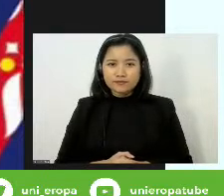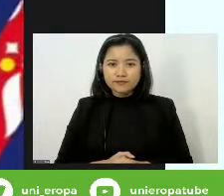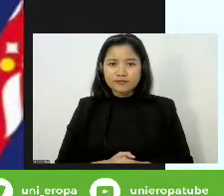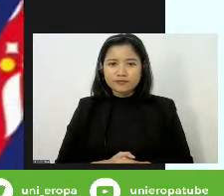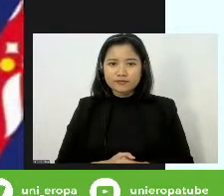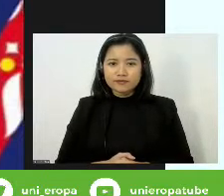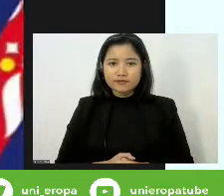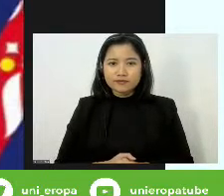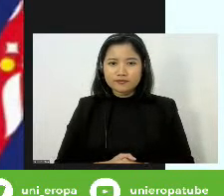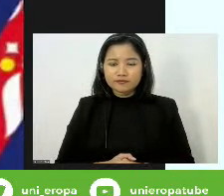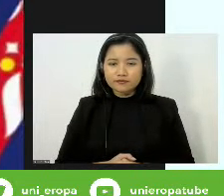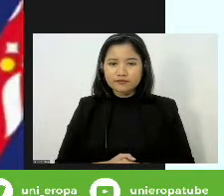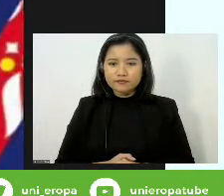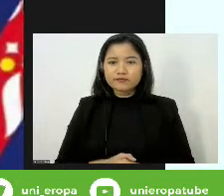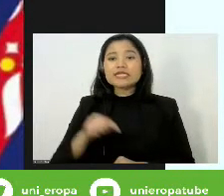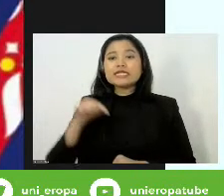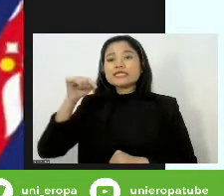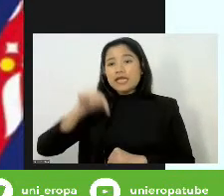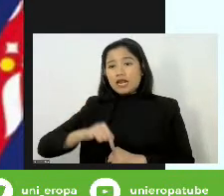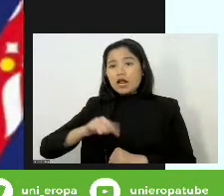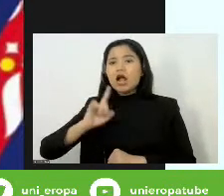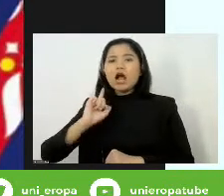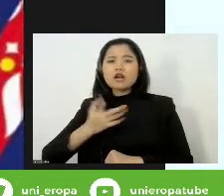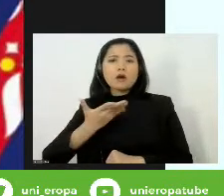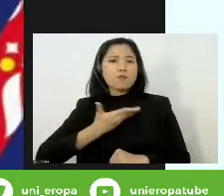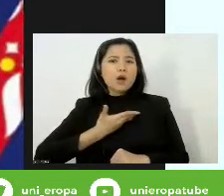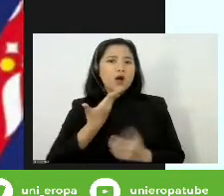Which used as